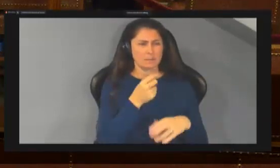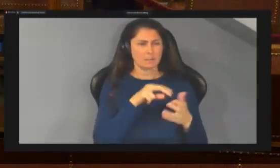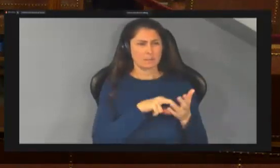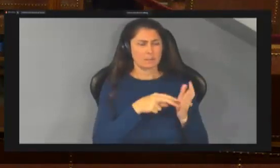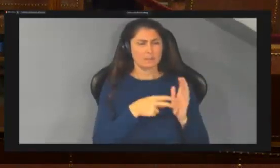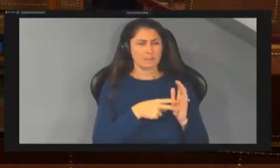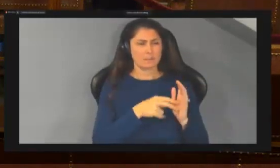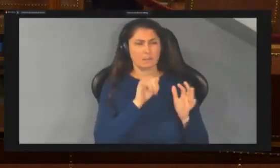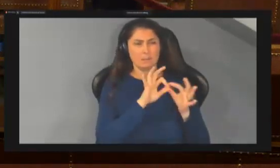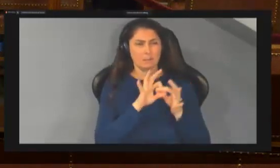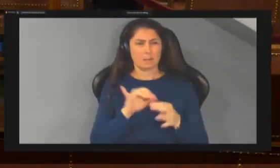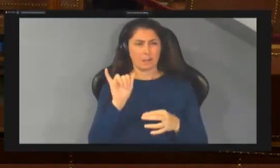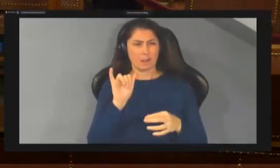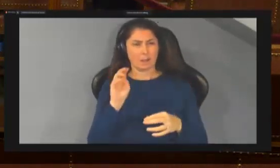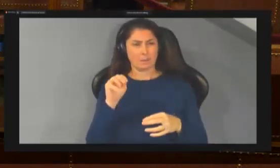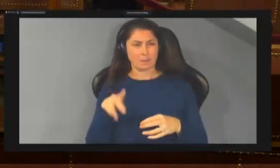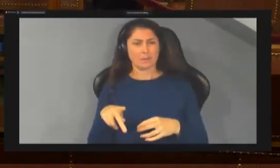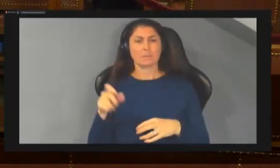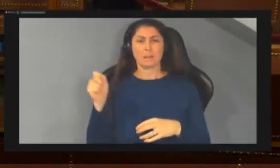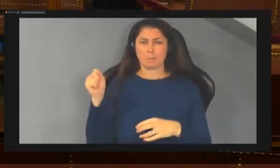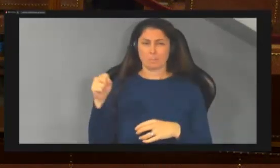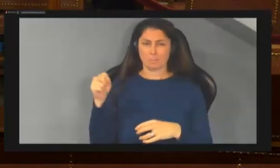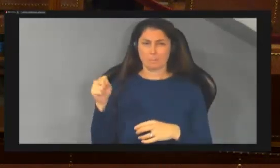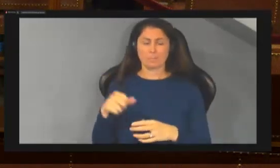Affiliated with IMP? Yeah.